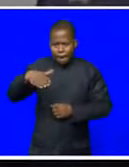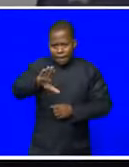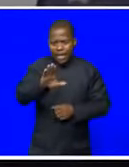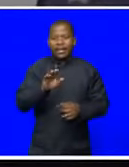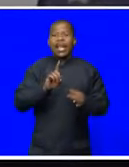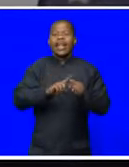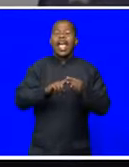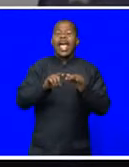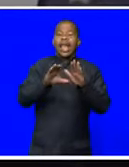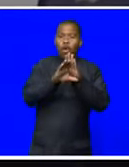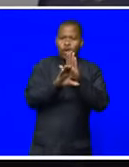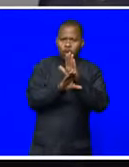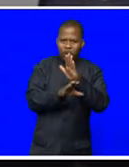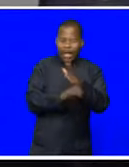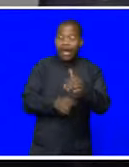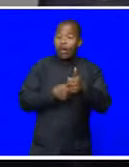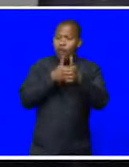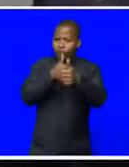constitutional mandate.